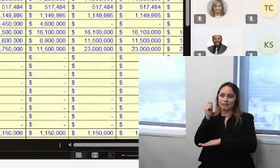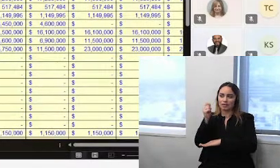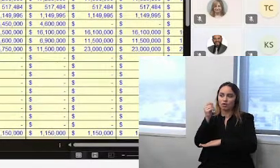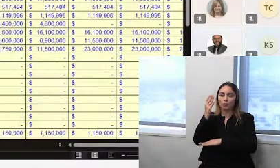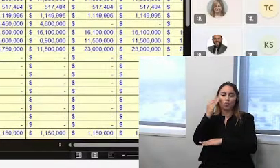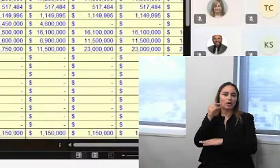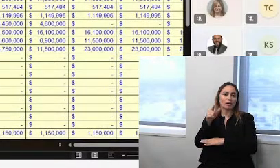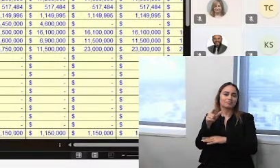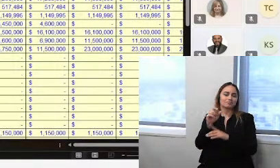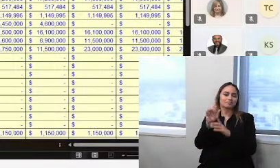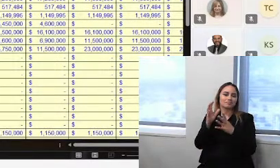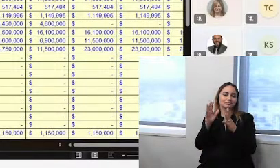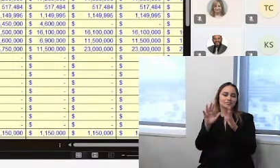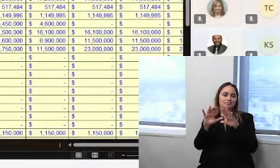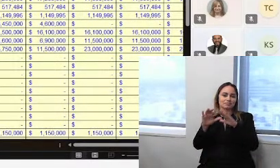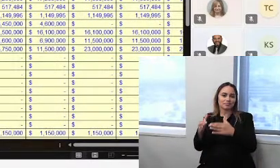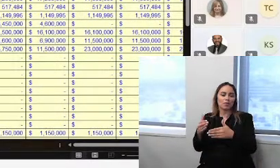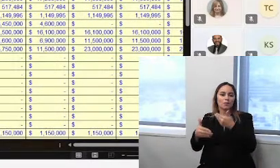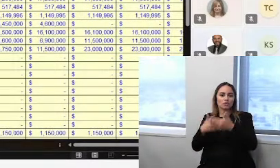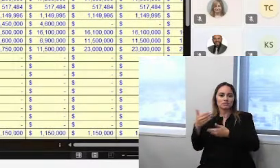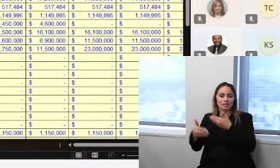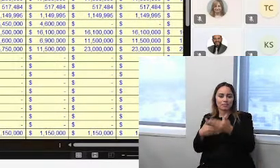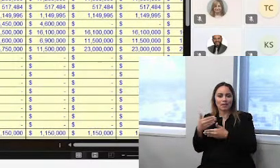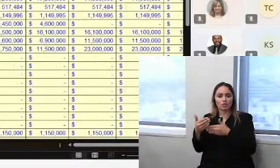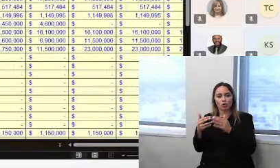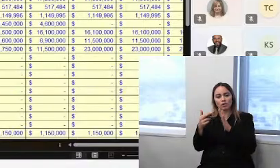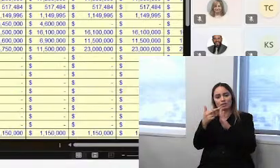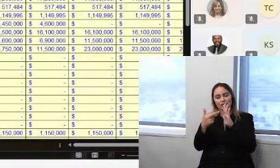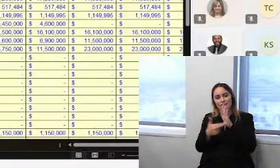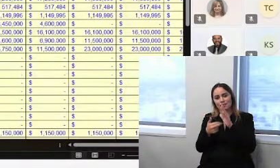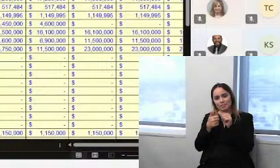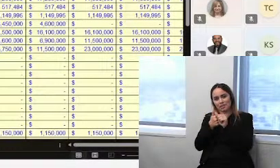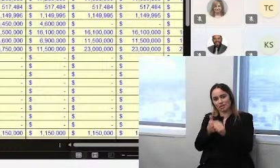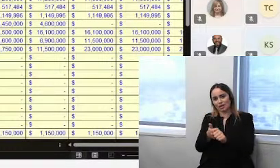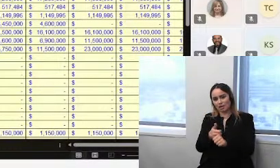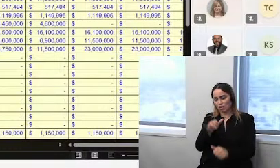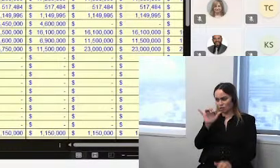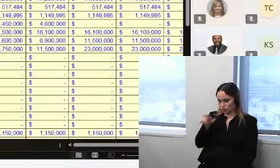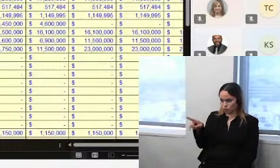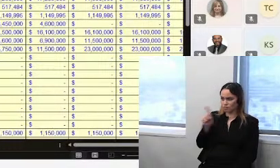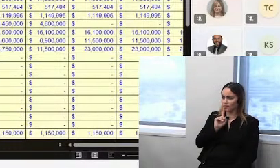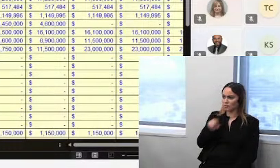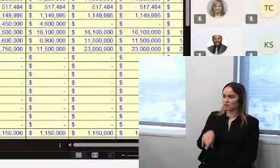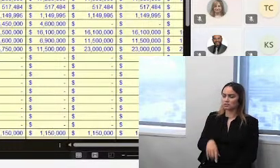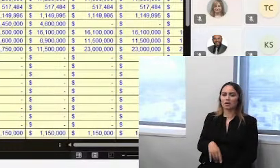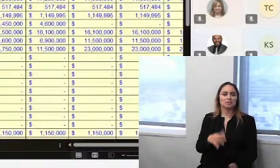have the answer. I because don't have the answer to a I'm question. speaking, sir. Who can answer that from your